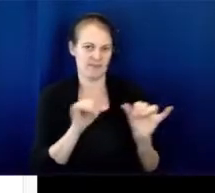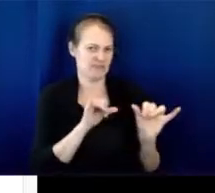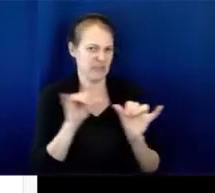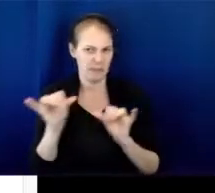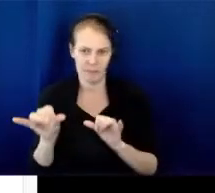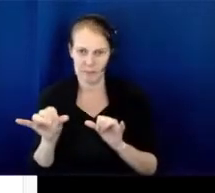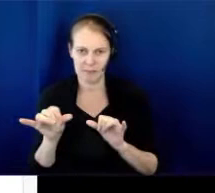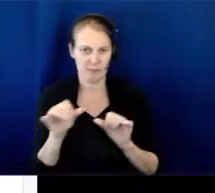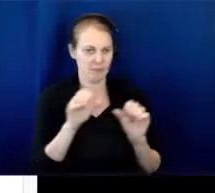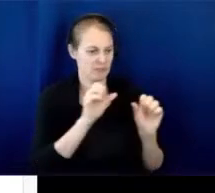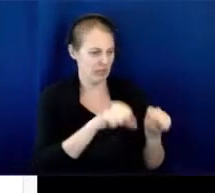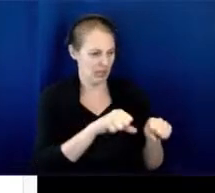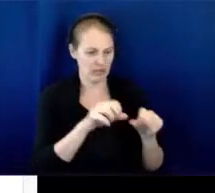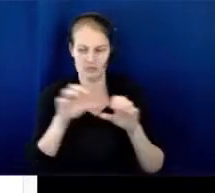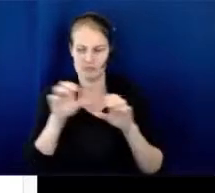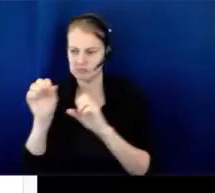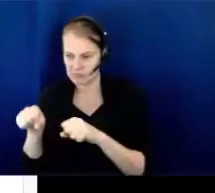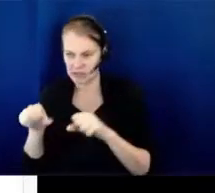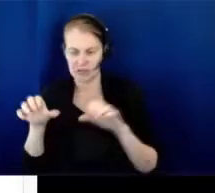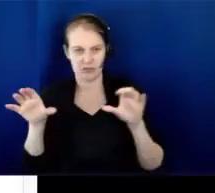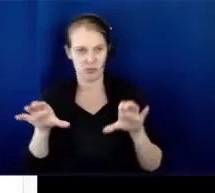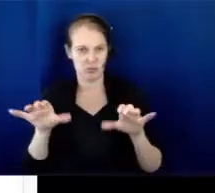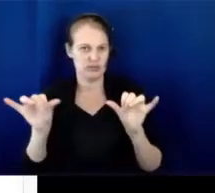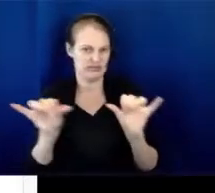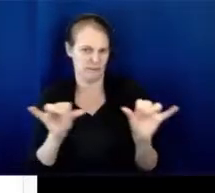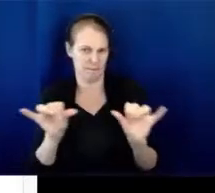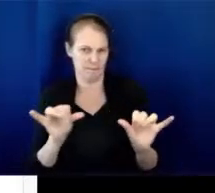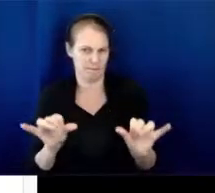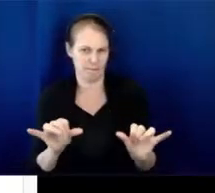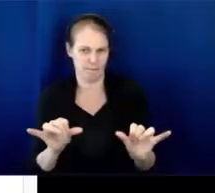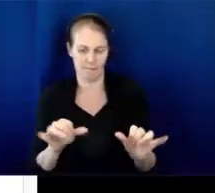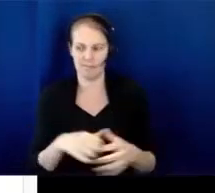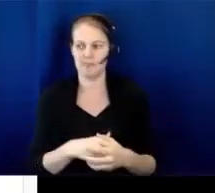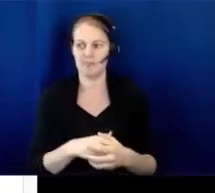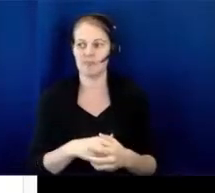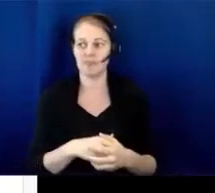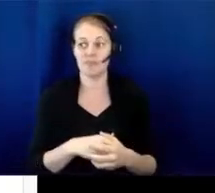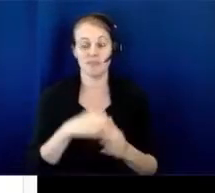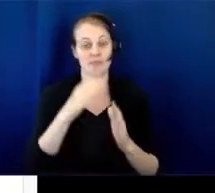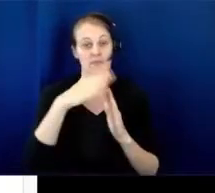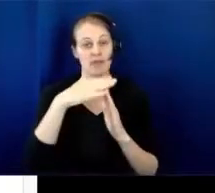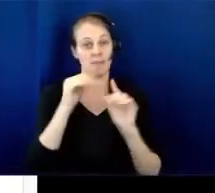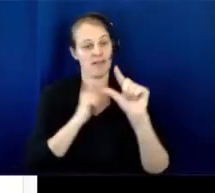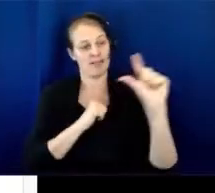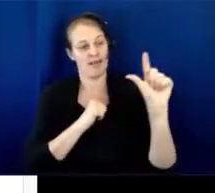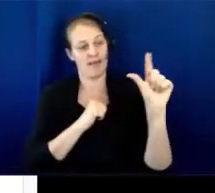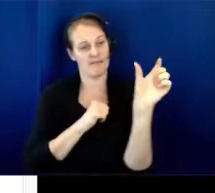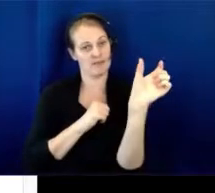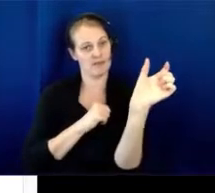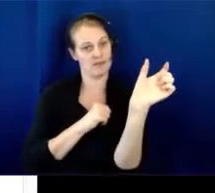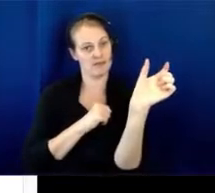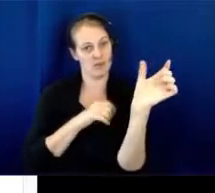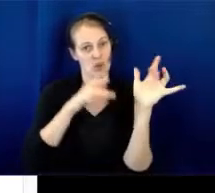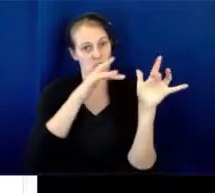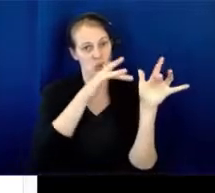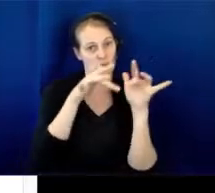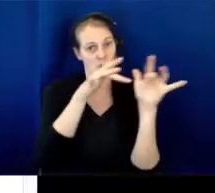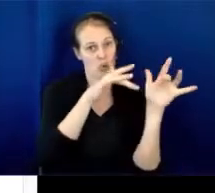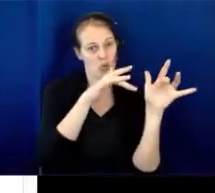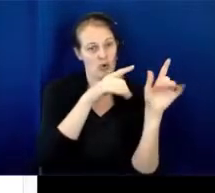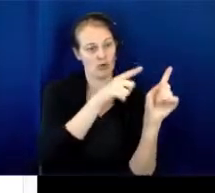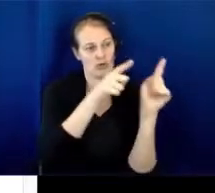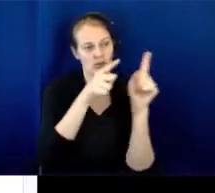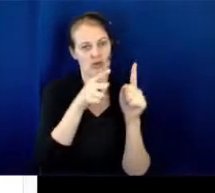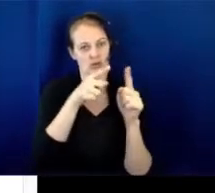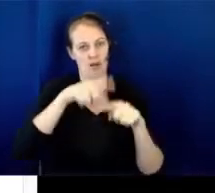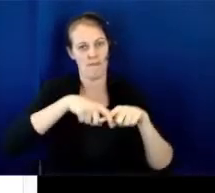capabilities roughly. So in the upper left-hand corner, the first thing that you're going to see is record and pause. As